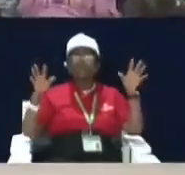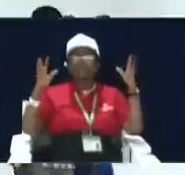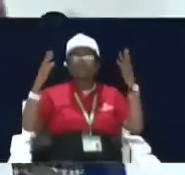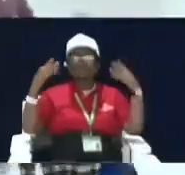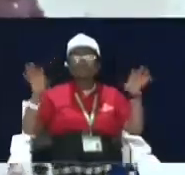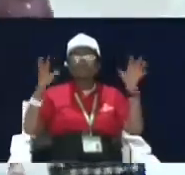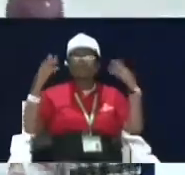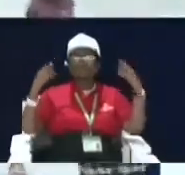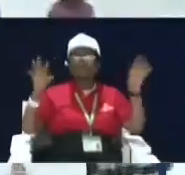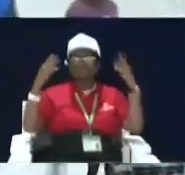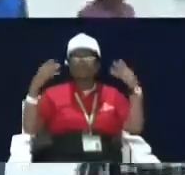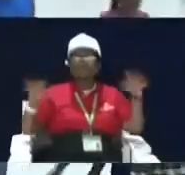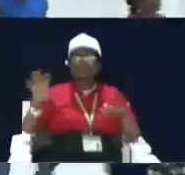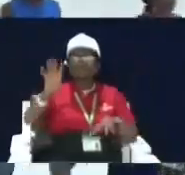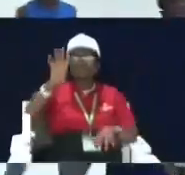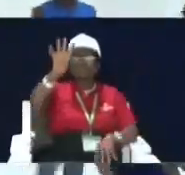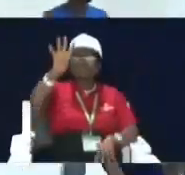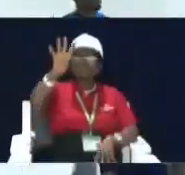Four.